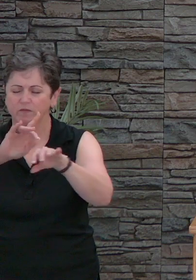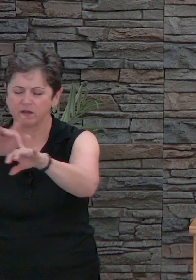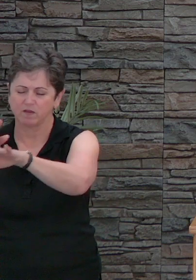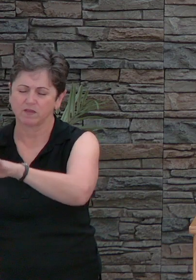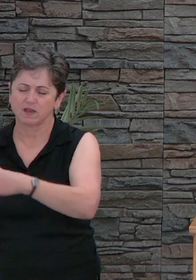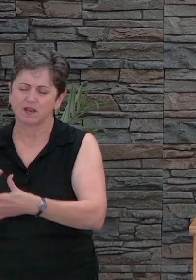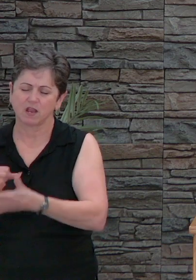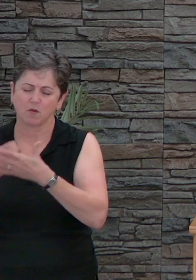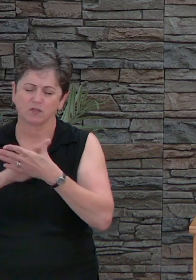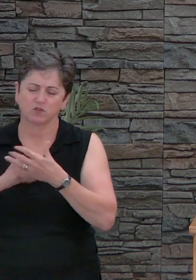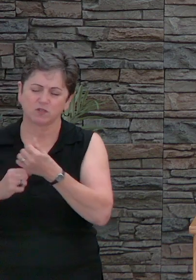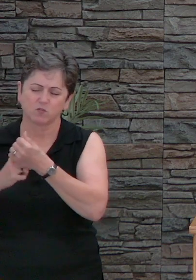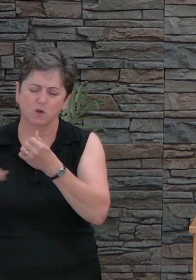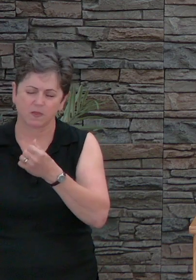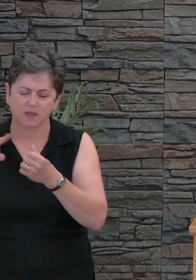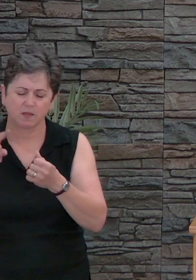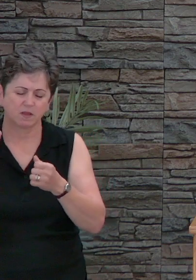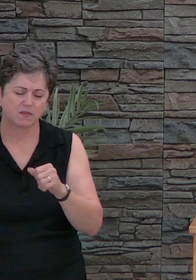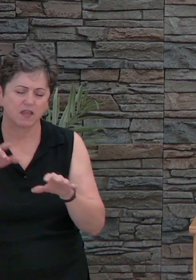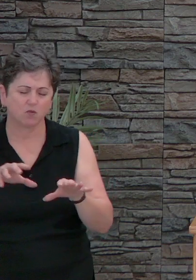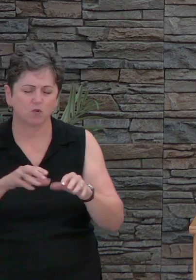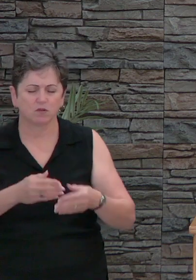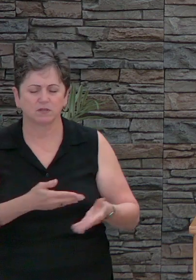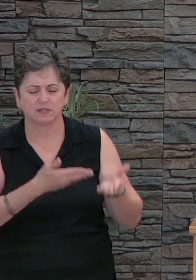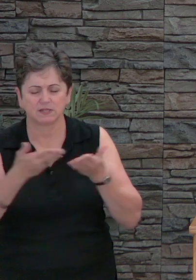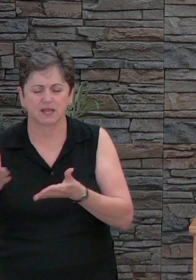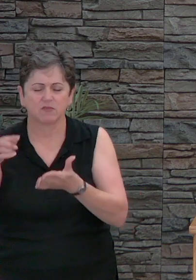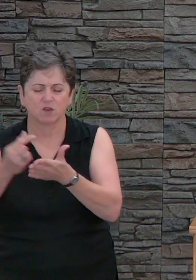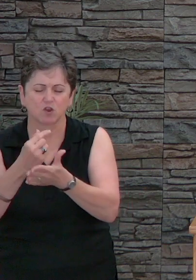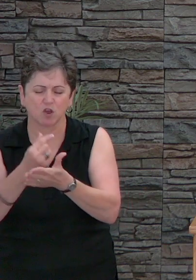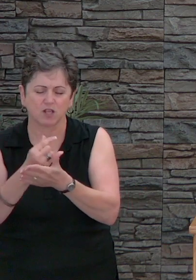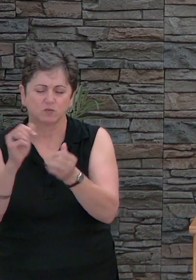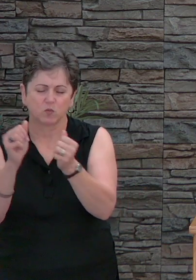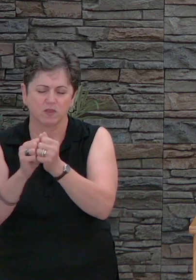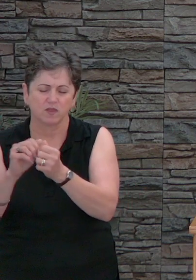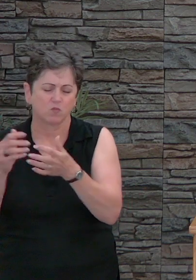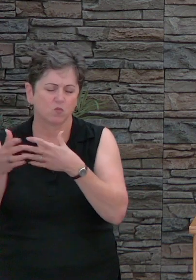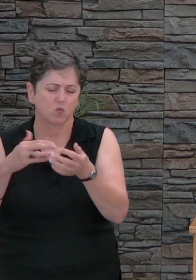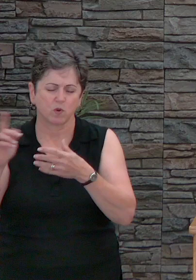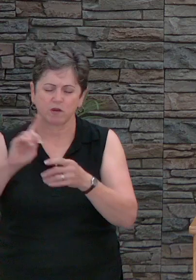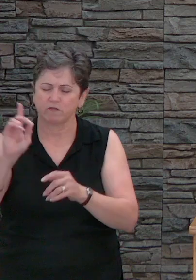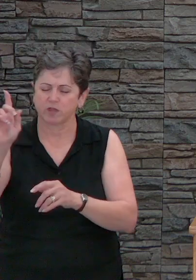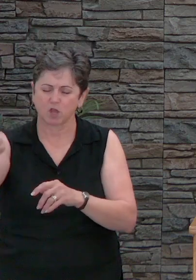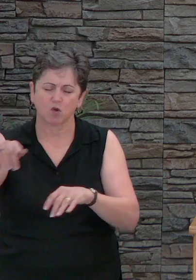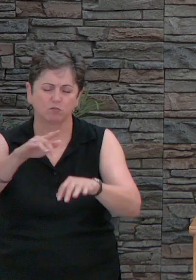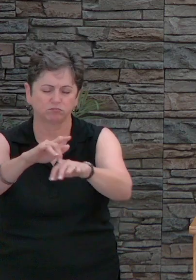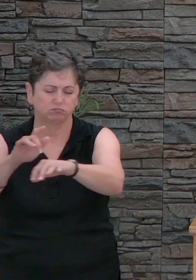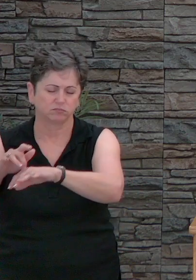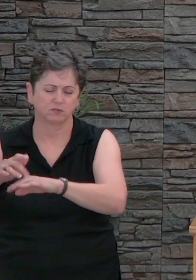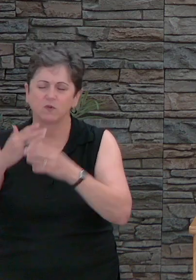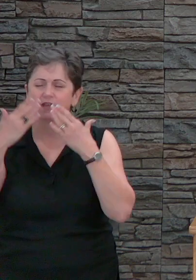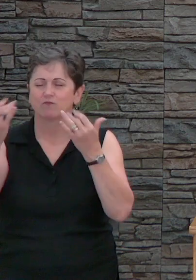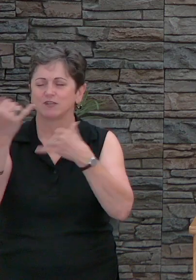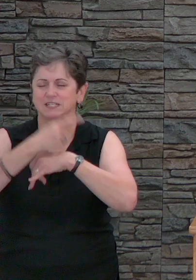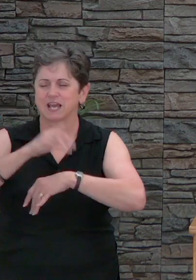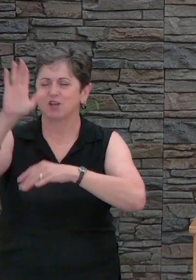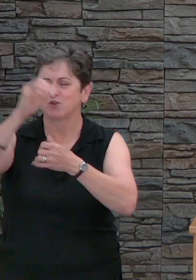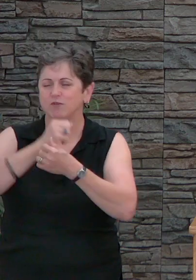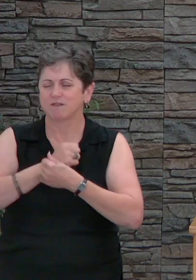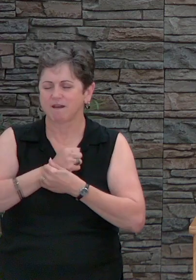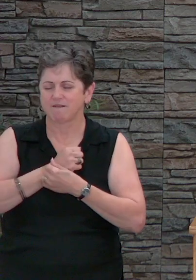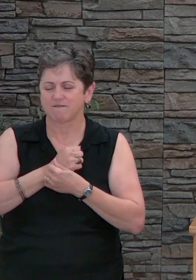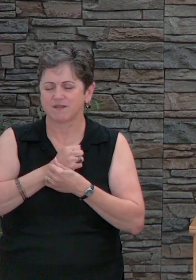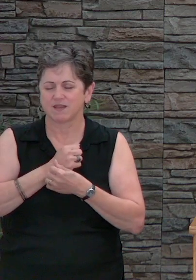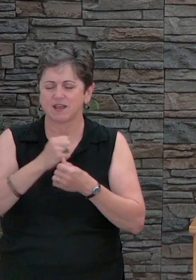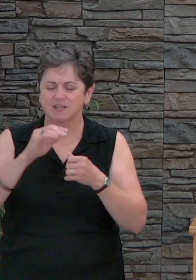only supportive of them, but they'll take the gospel with them wherever they go. I just thank you for this day, for your love for us. Father, as